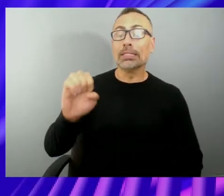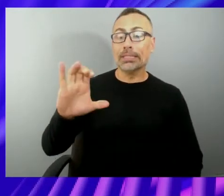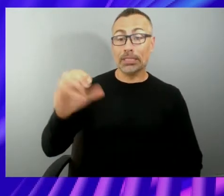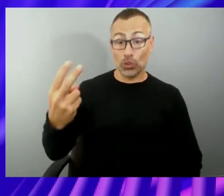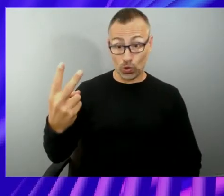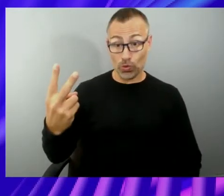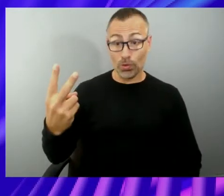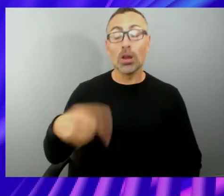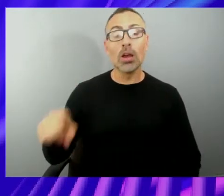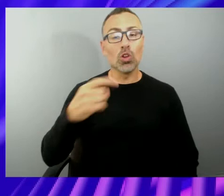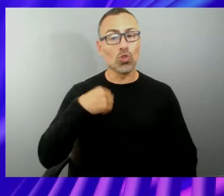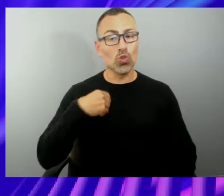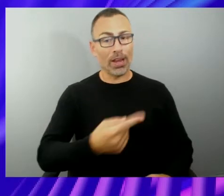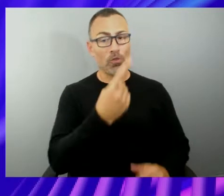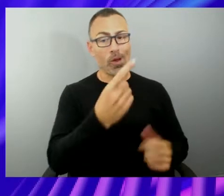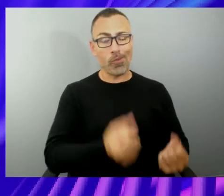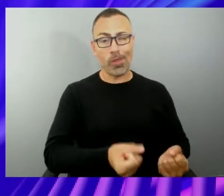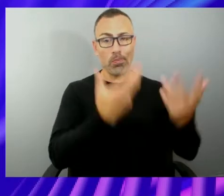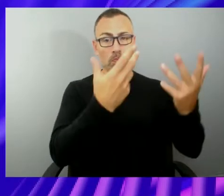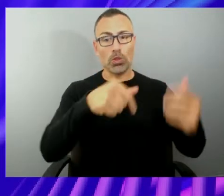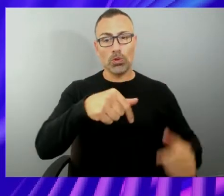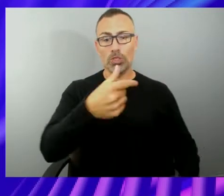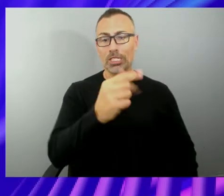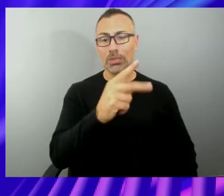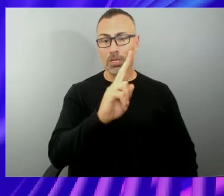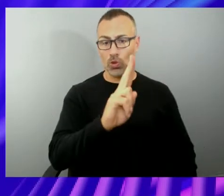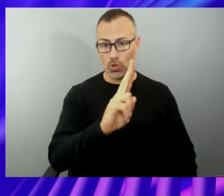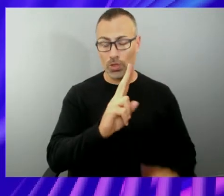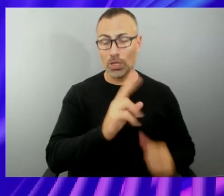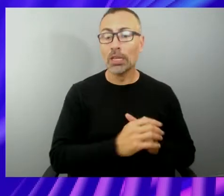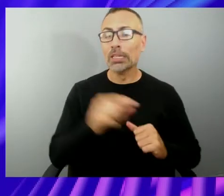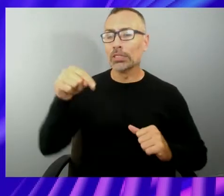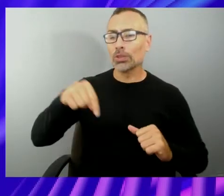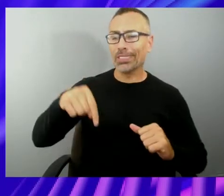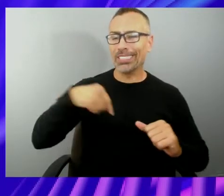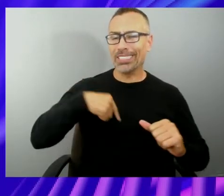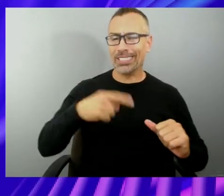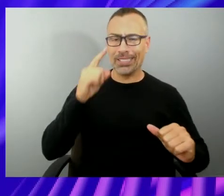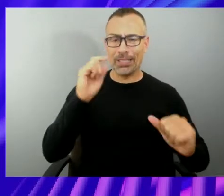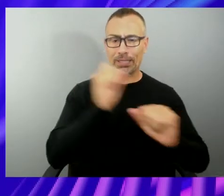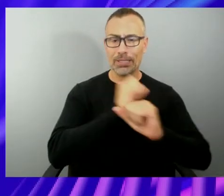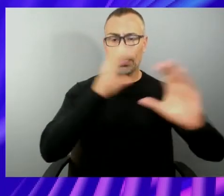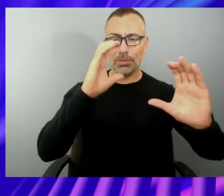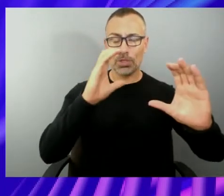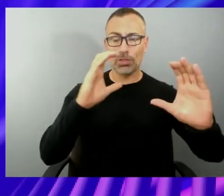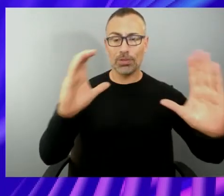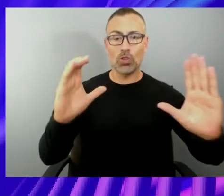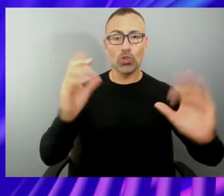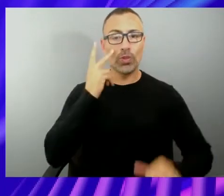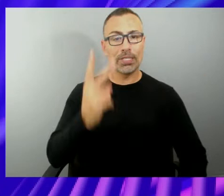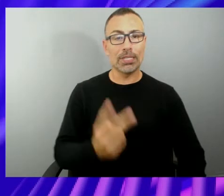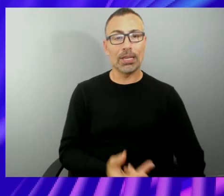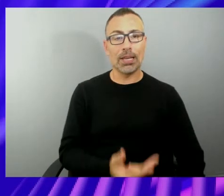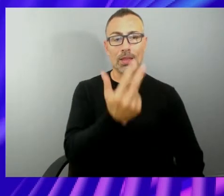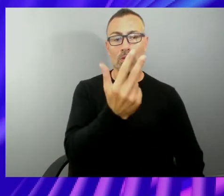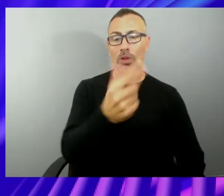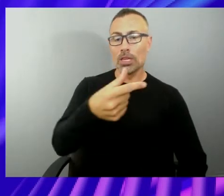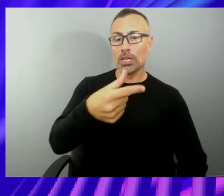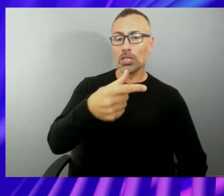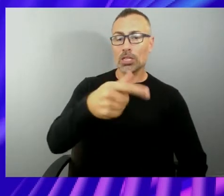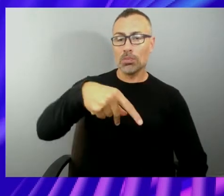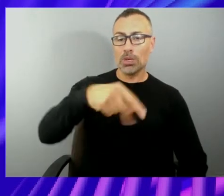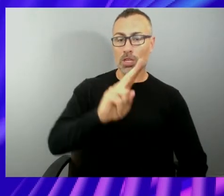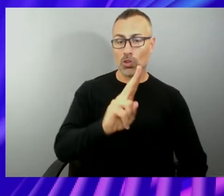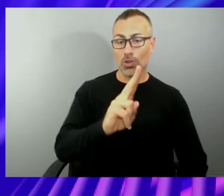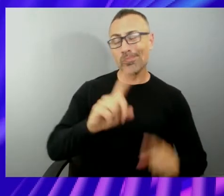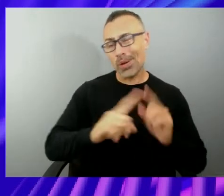multiple GPUs, right? So in this particular image, you will see 3 GPUs, but usually you have like 4 GPUs